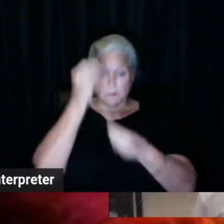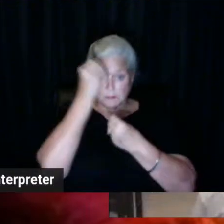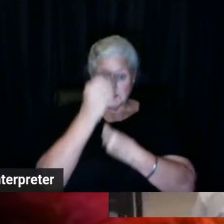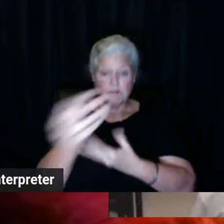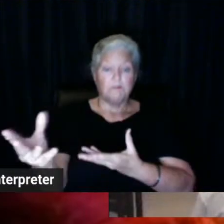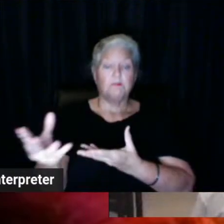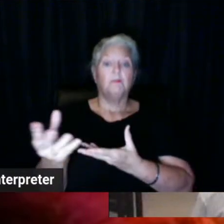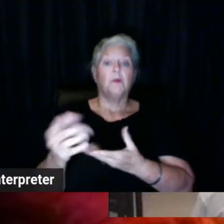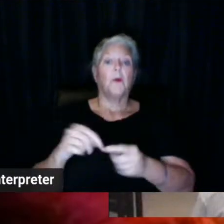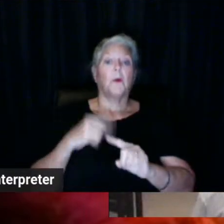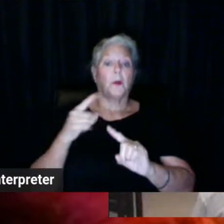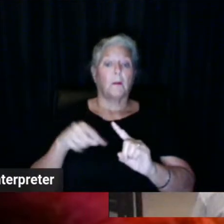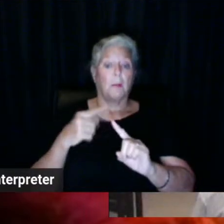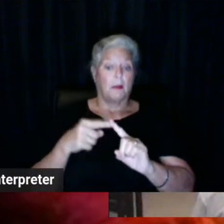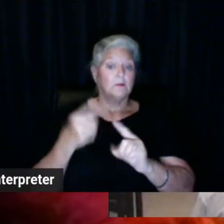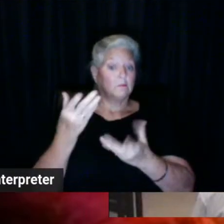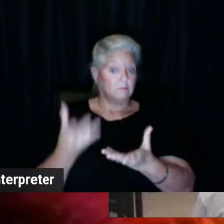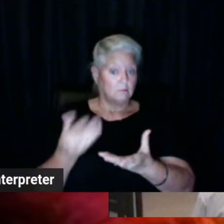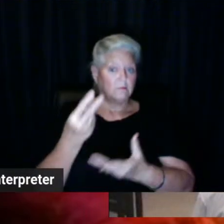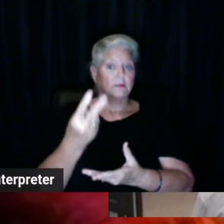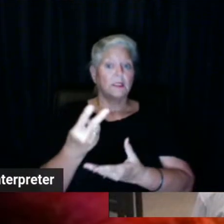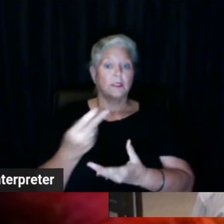Any other questions for Mr. Schottenfeld?